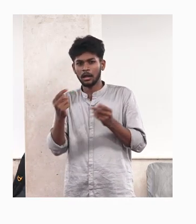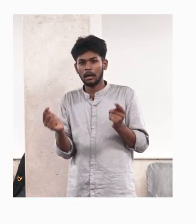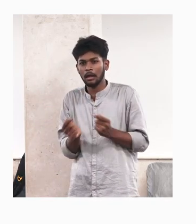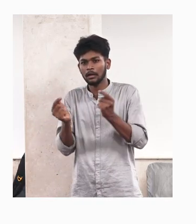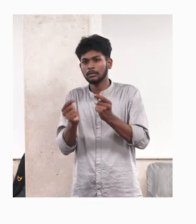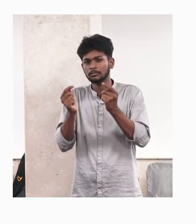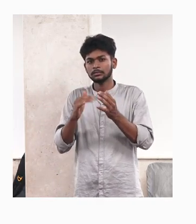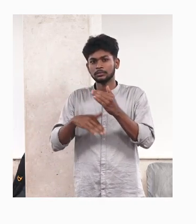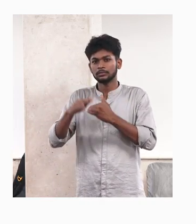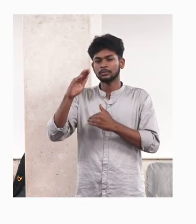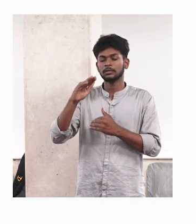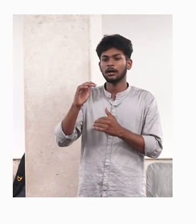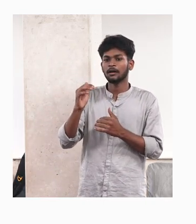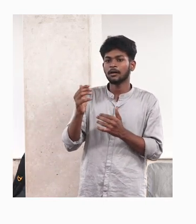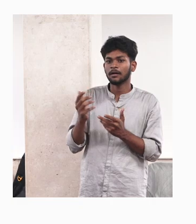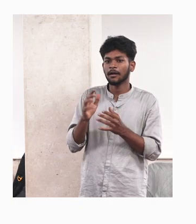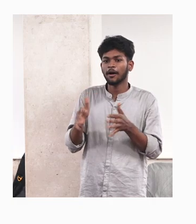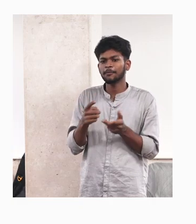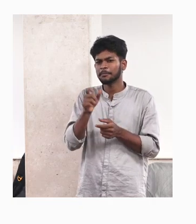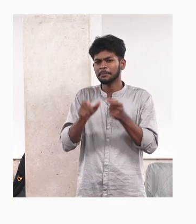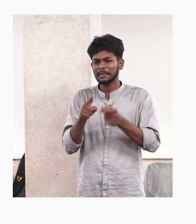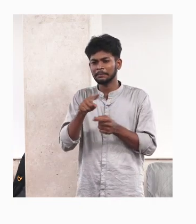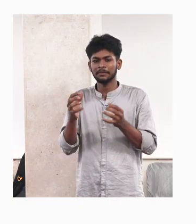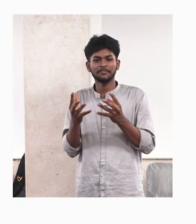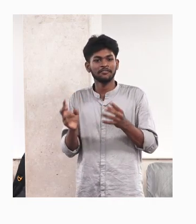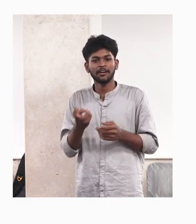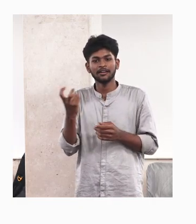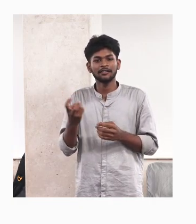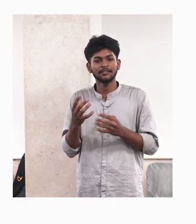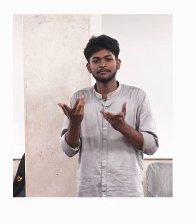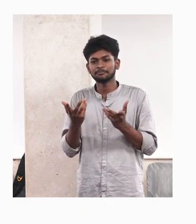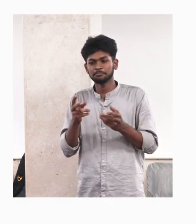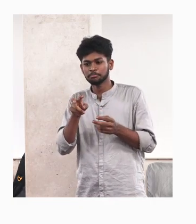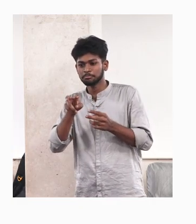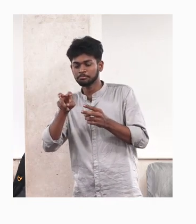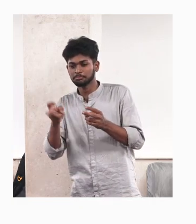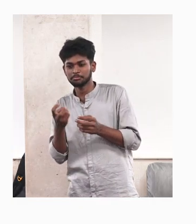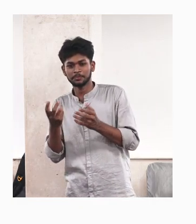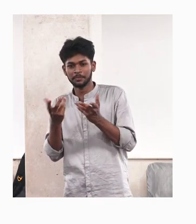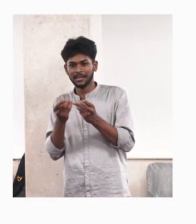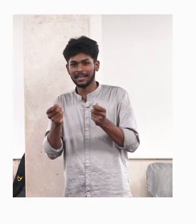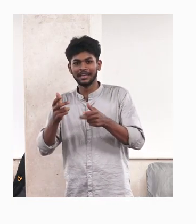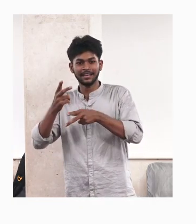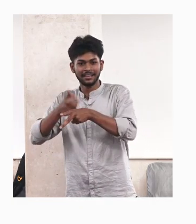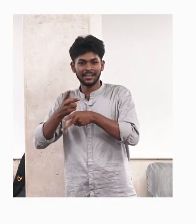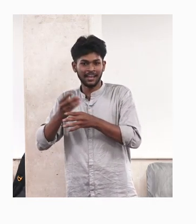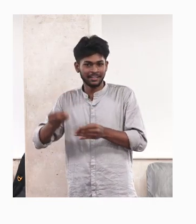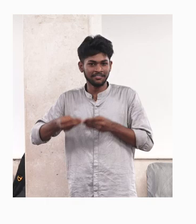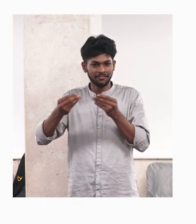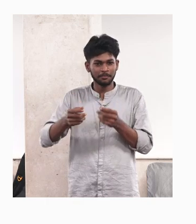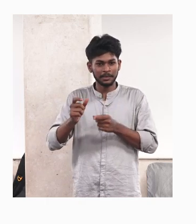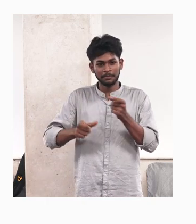gaslighting, how they will be able to find that? the caregivers are gaslighting, or